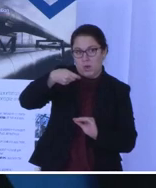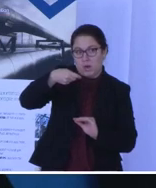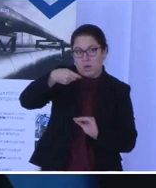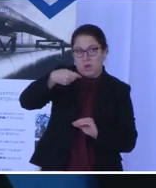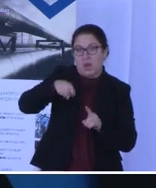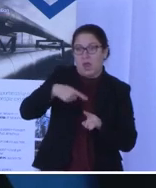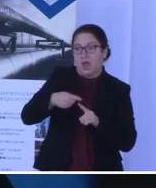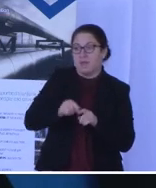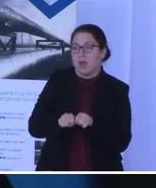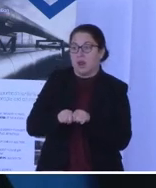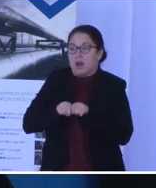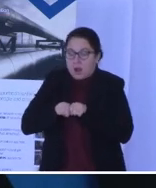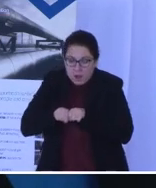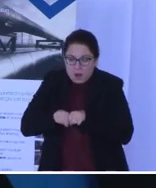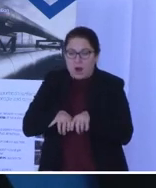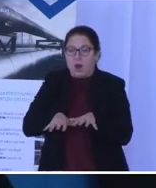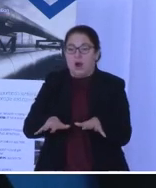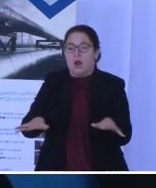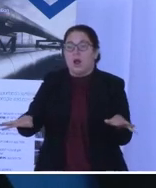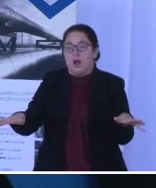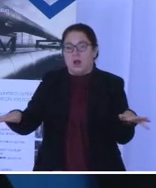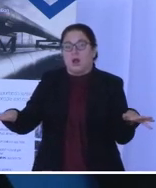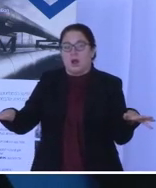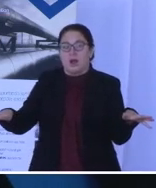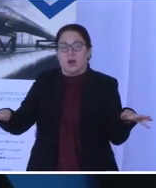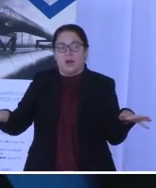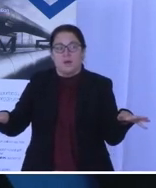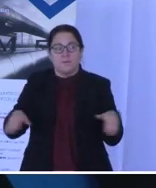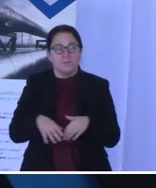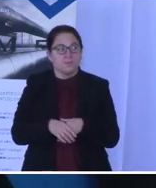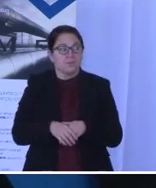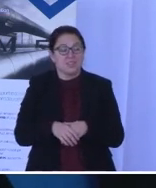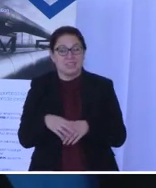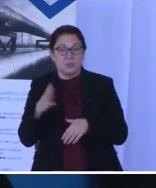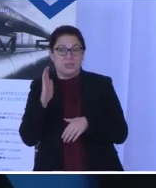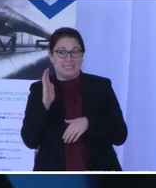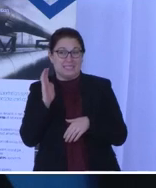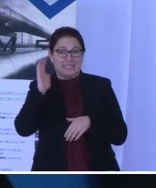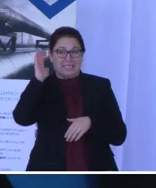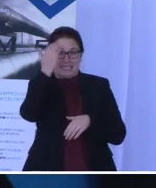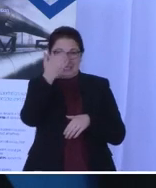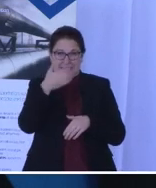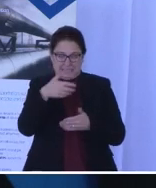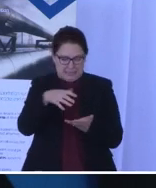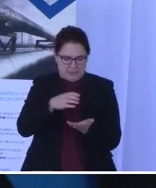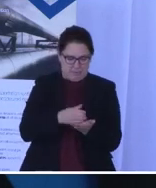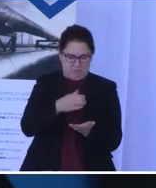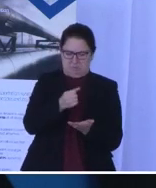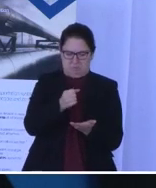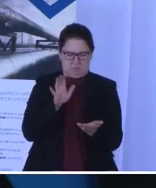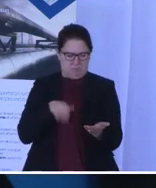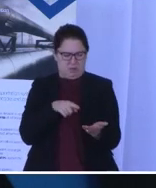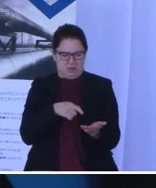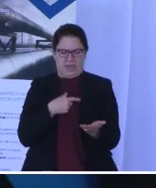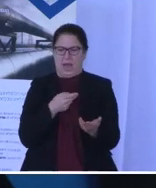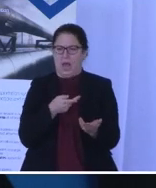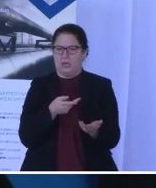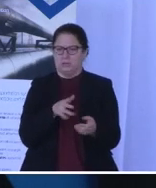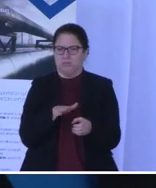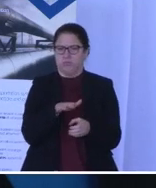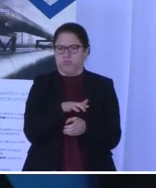explosive accelerant and glue it. So it would look as if it was unopened, but in fact it would be something that could be